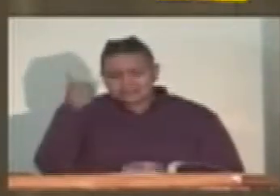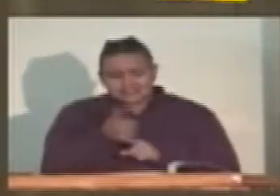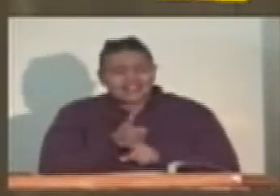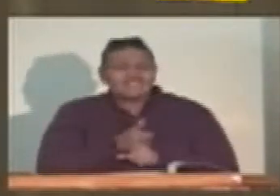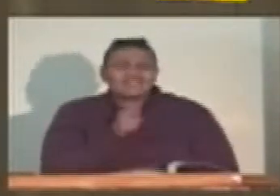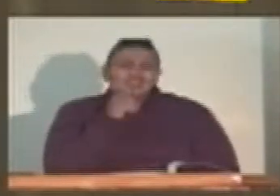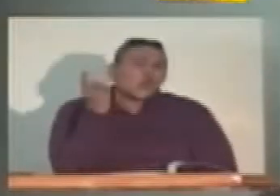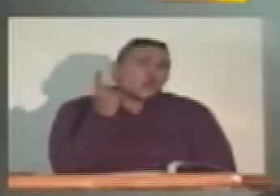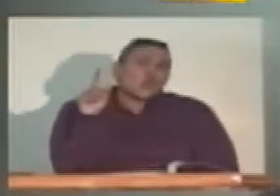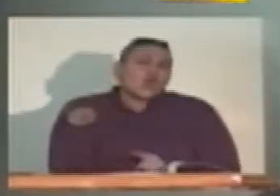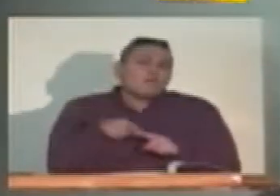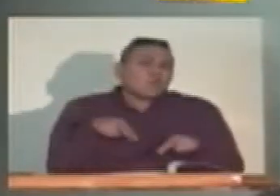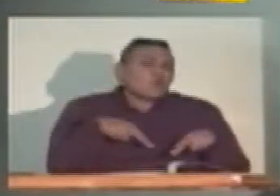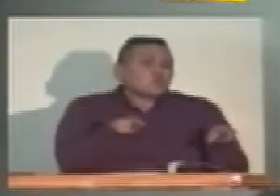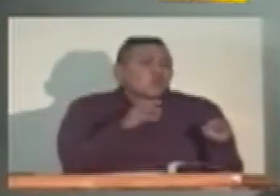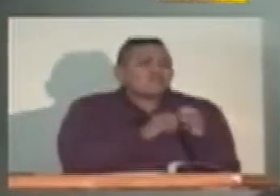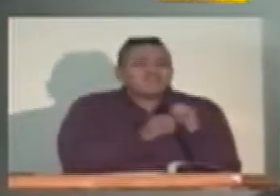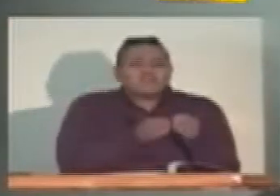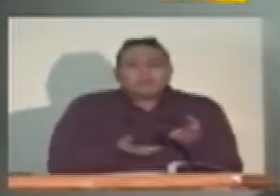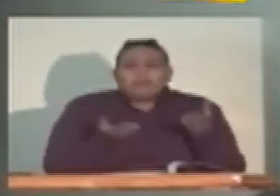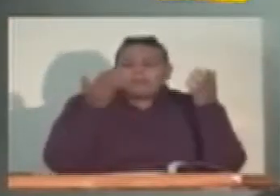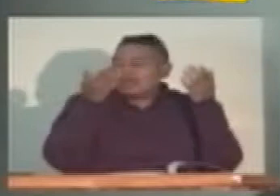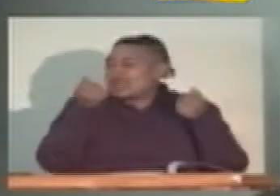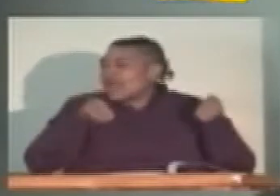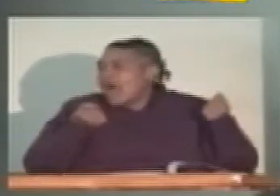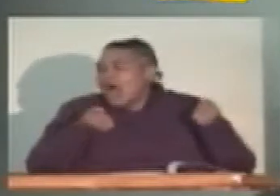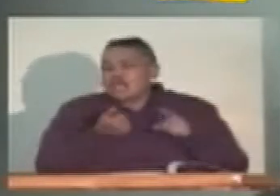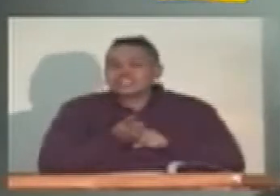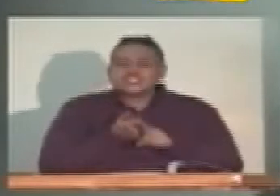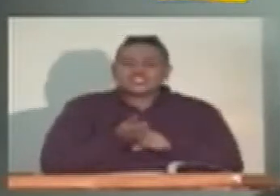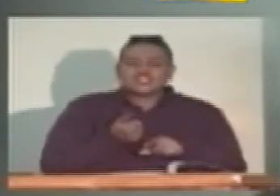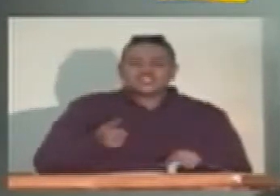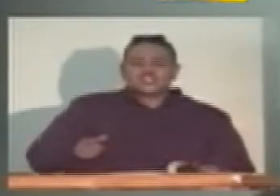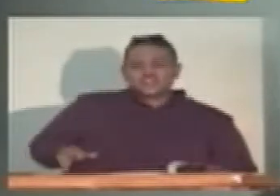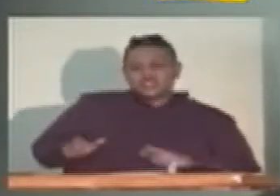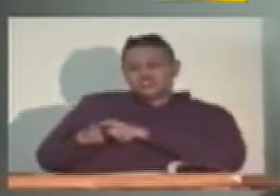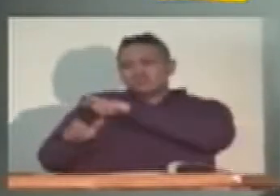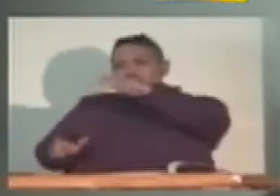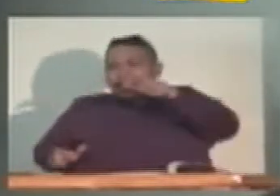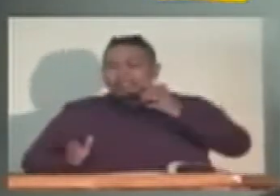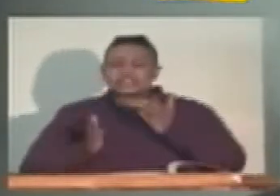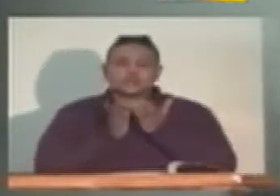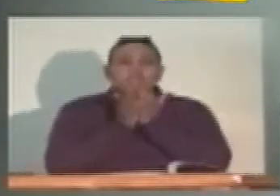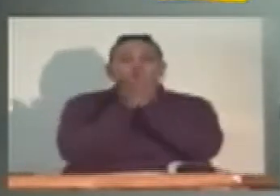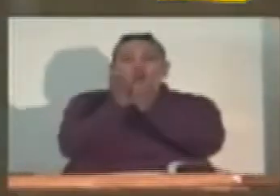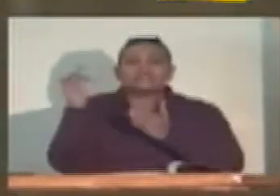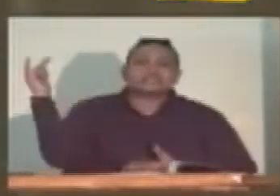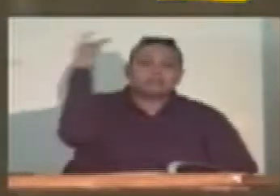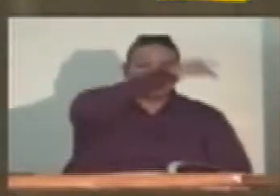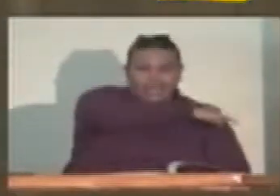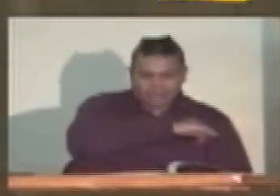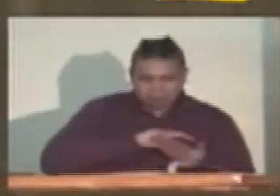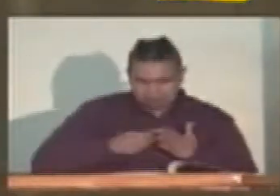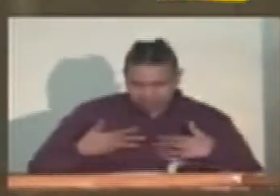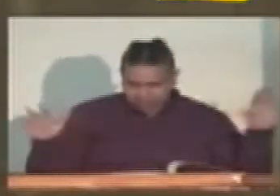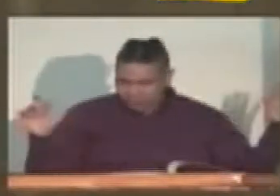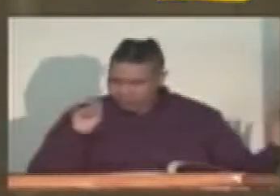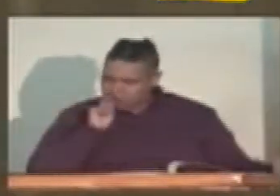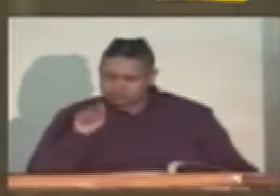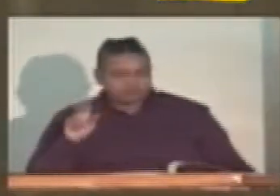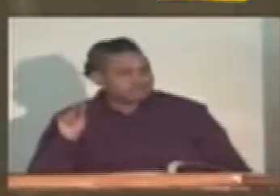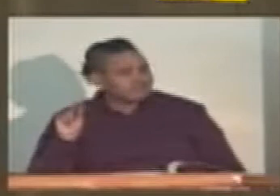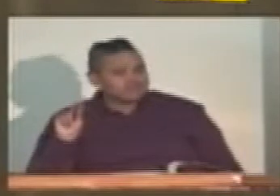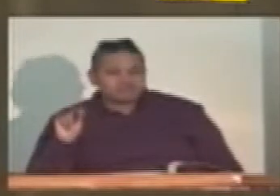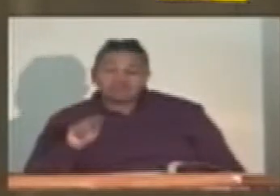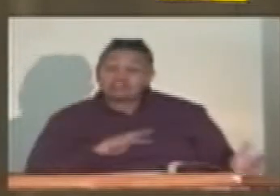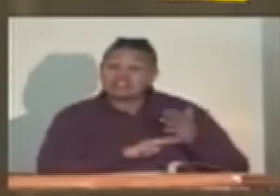not just about road infrastructure, cars, rails, boats, and planes. It is not just